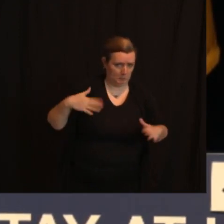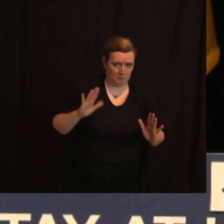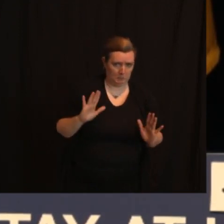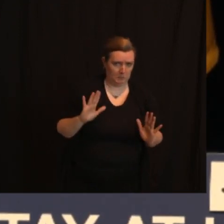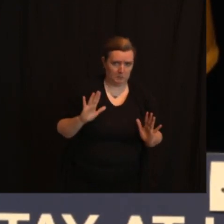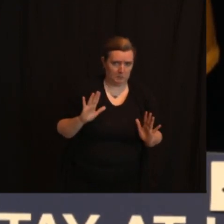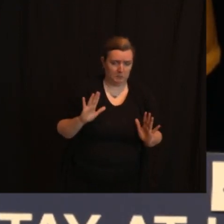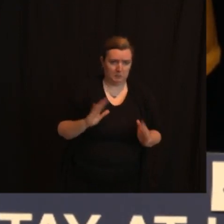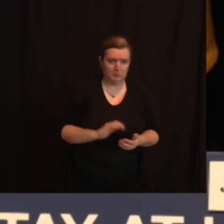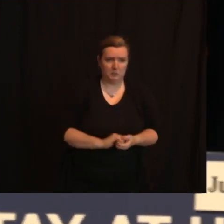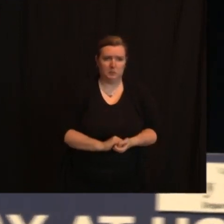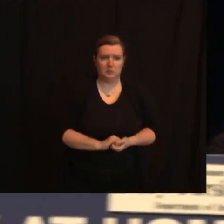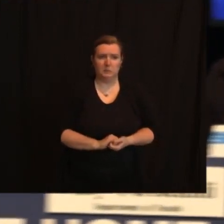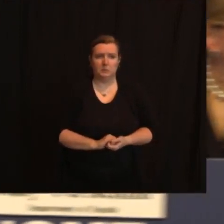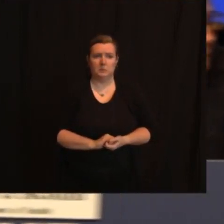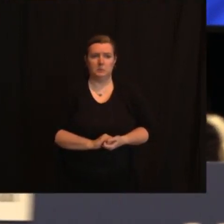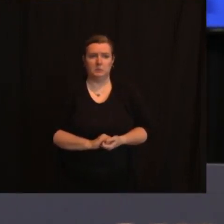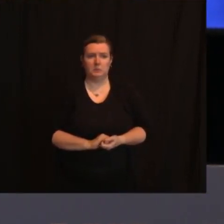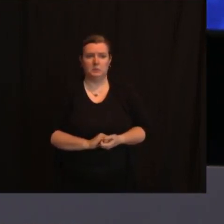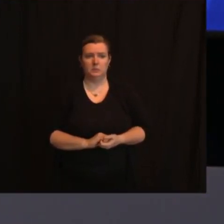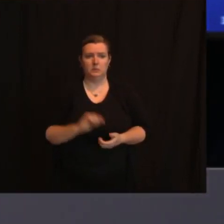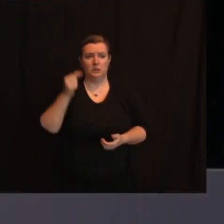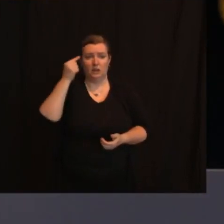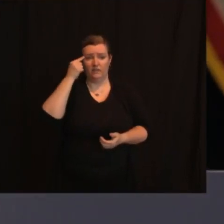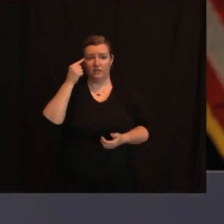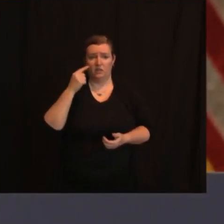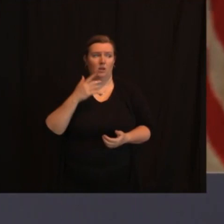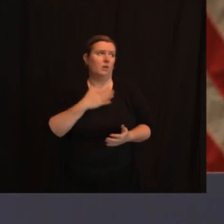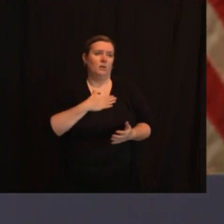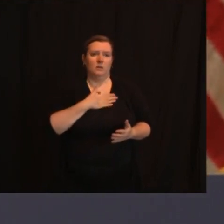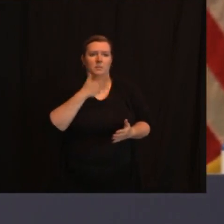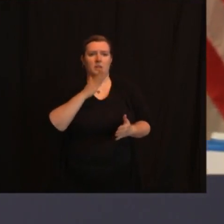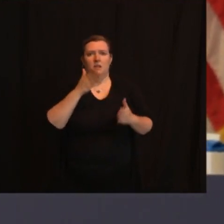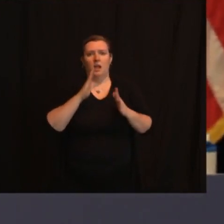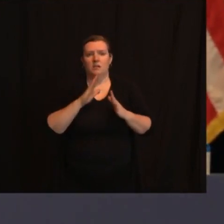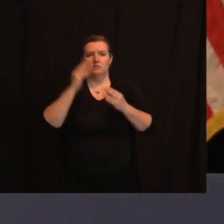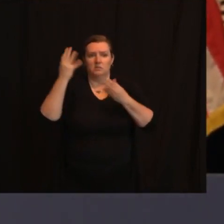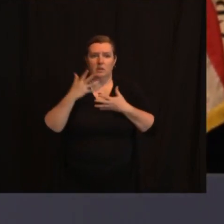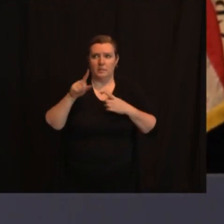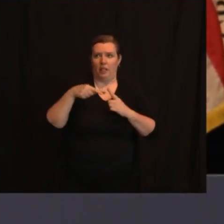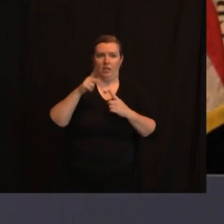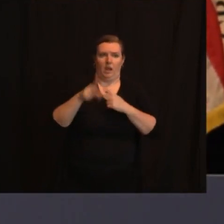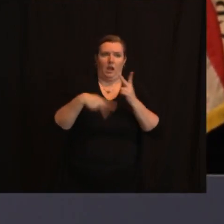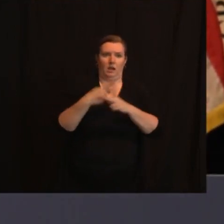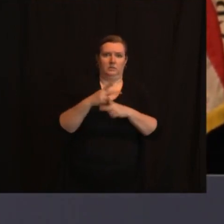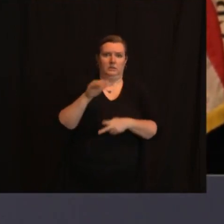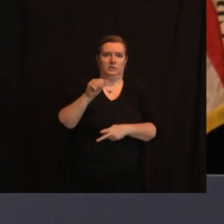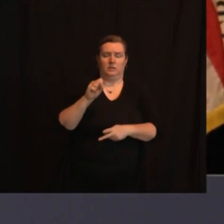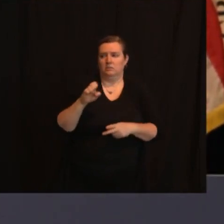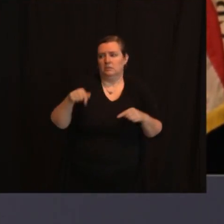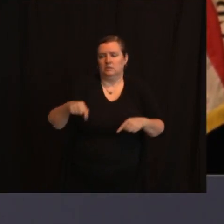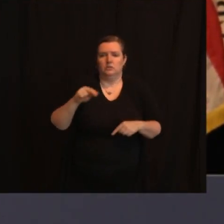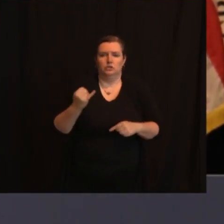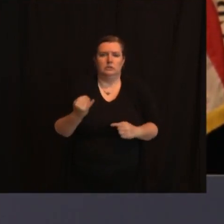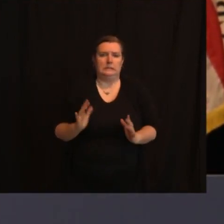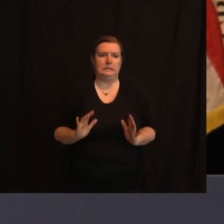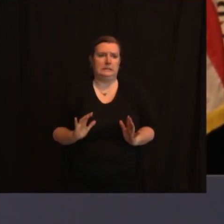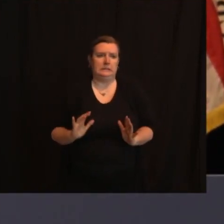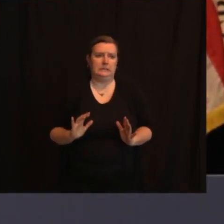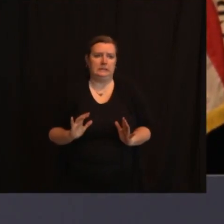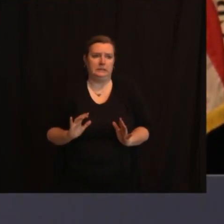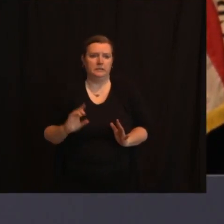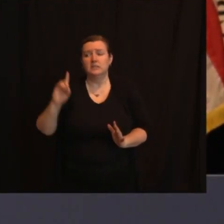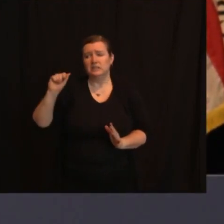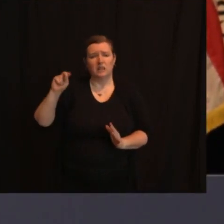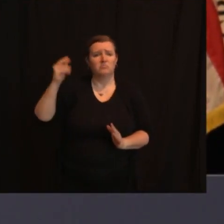to date. And please God, it stays that way. Yeah. We have 122 testing sites. Thank you, Dan, for that. Thank you, sir.